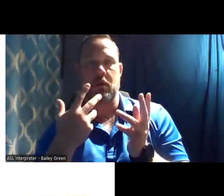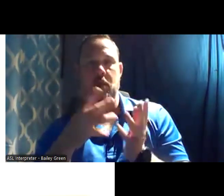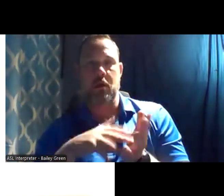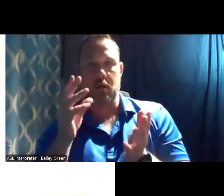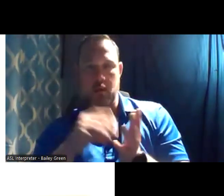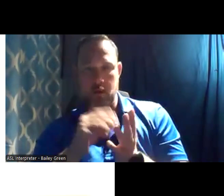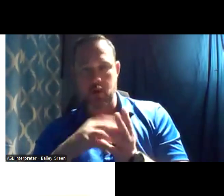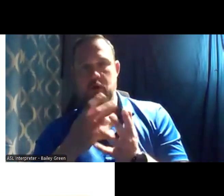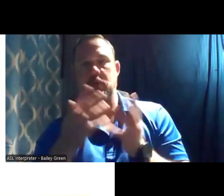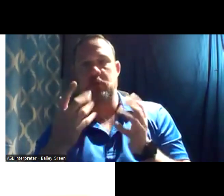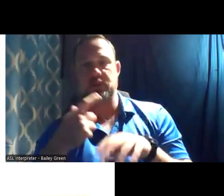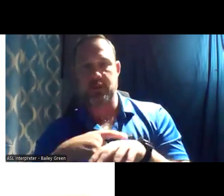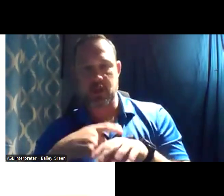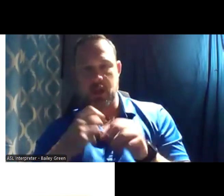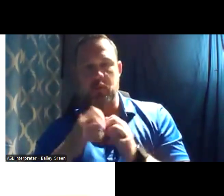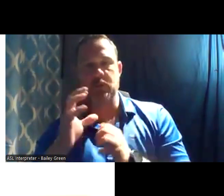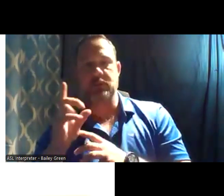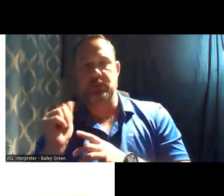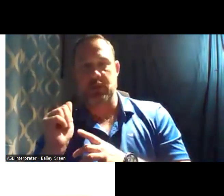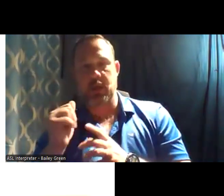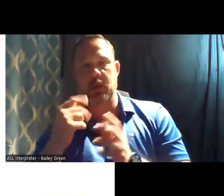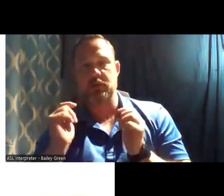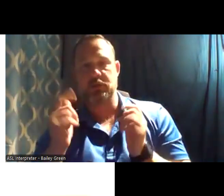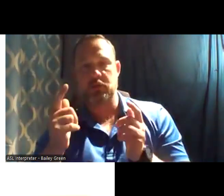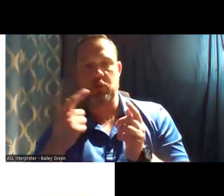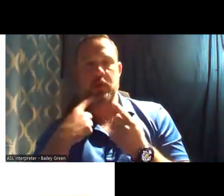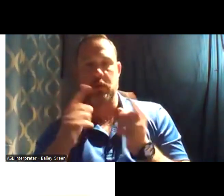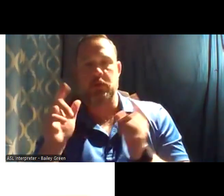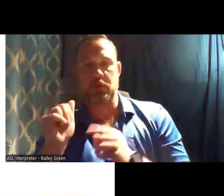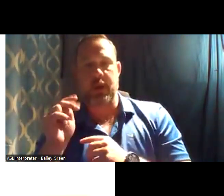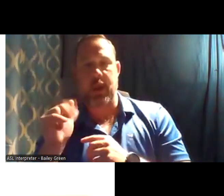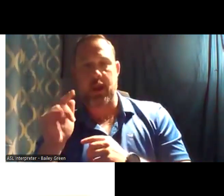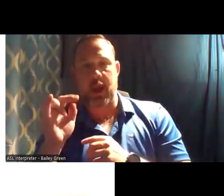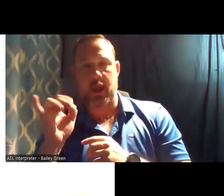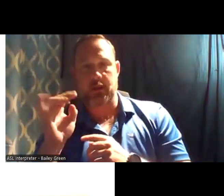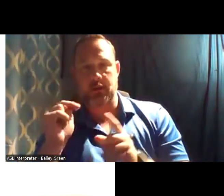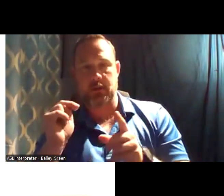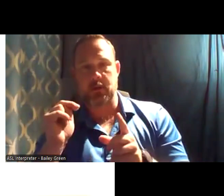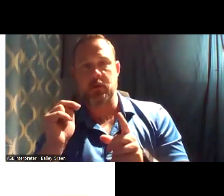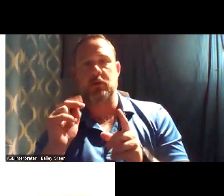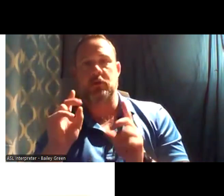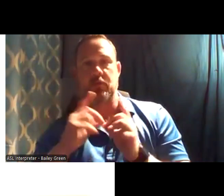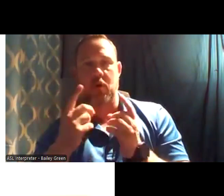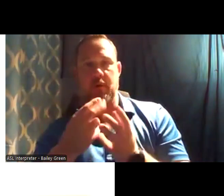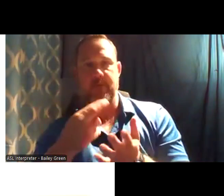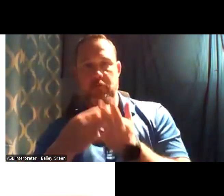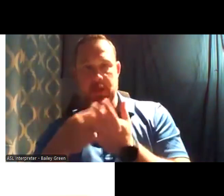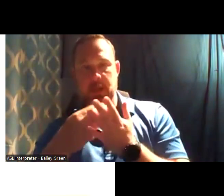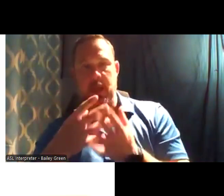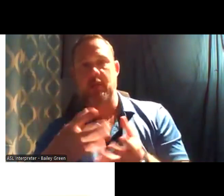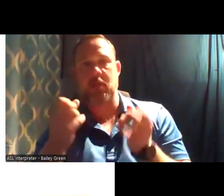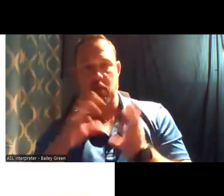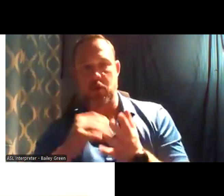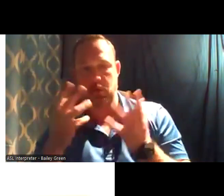much in my time with CDA. Just a quick shout out to Anna Acton of Department of Rehab. I learned so much from her on